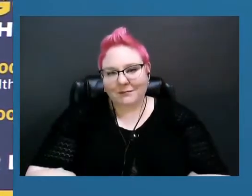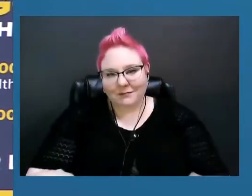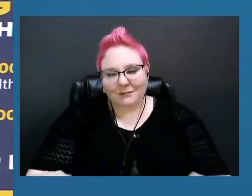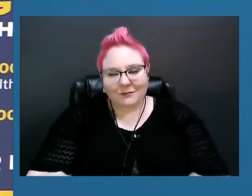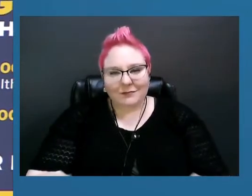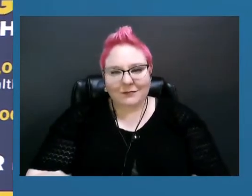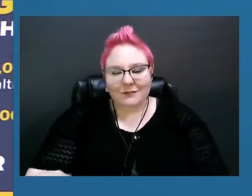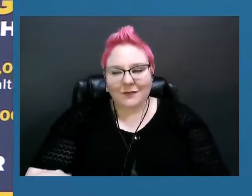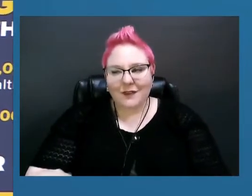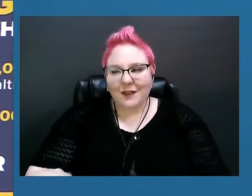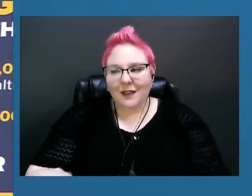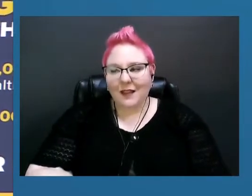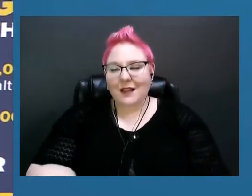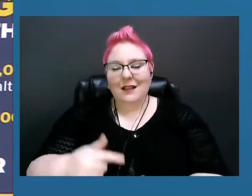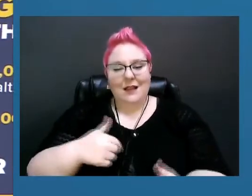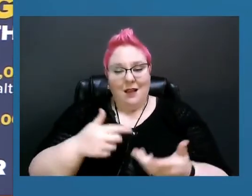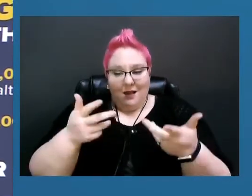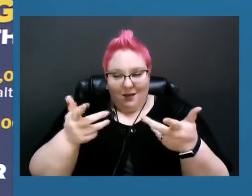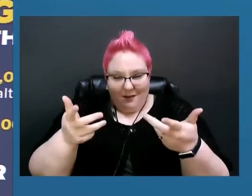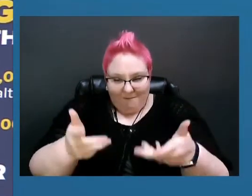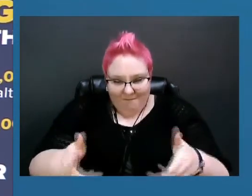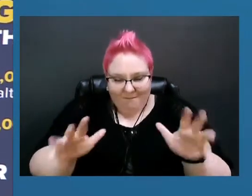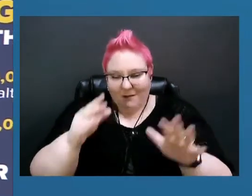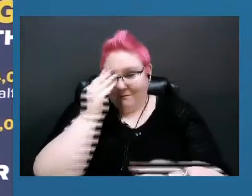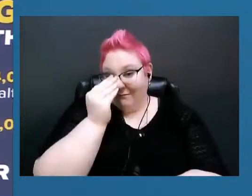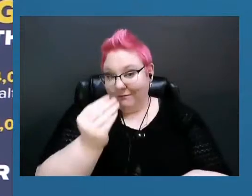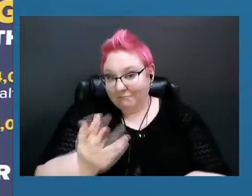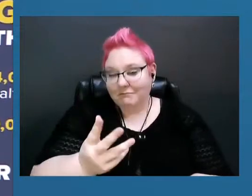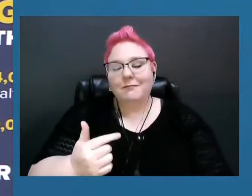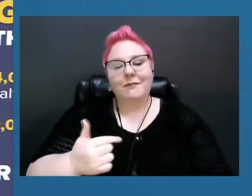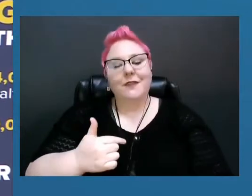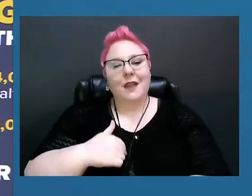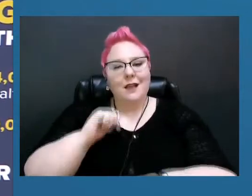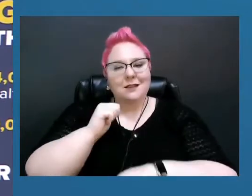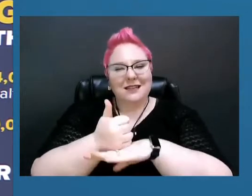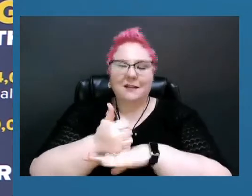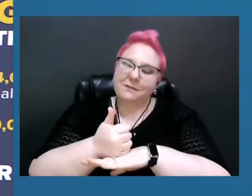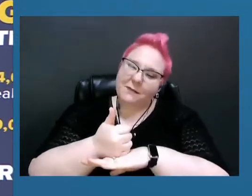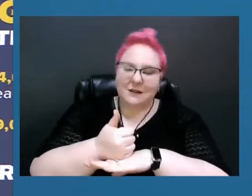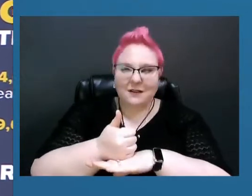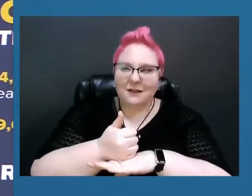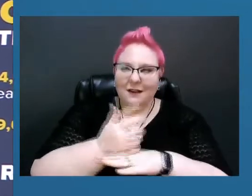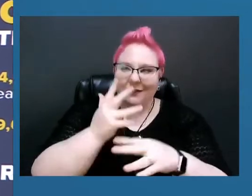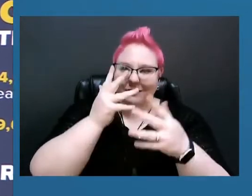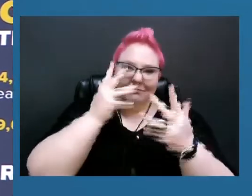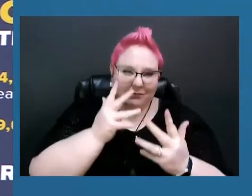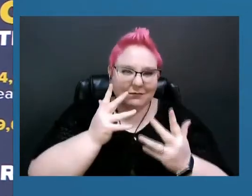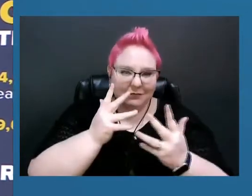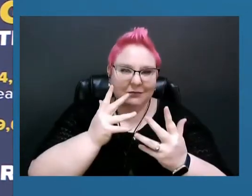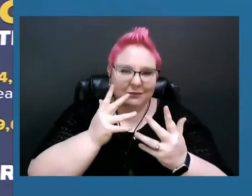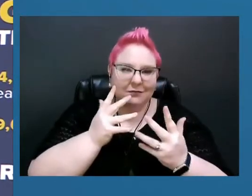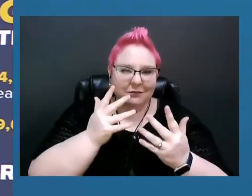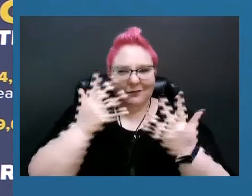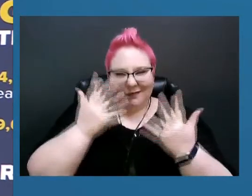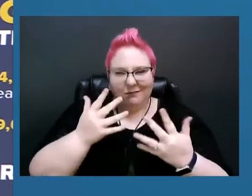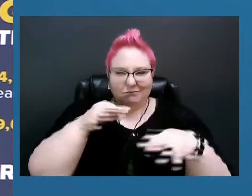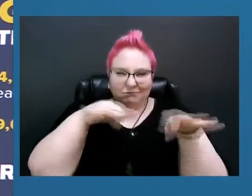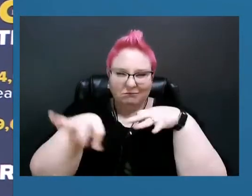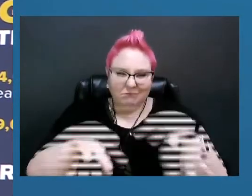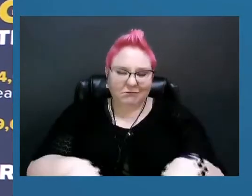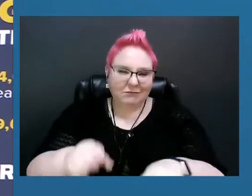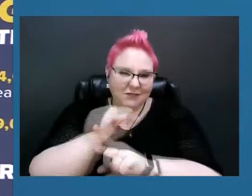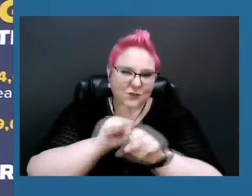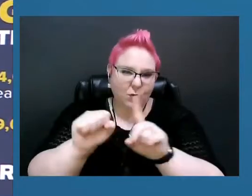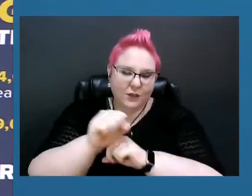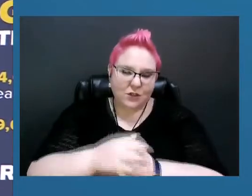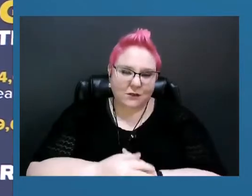in closing, let me tell you this. I laid out a fairly dark, depressing scenario, right? I'm just trying to give you a reality